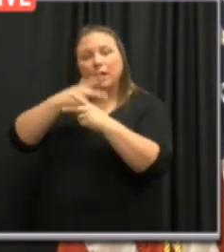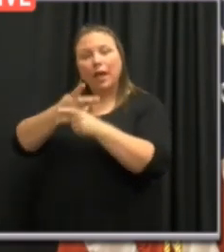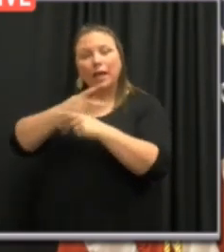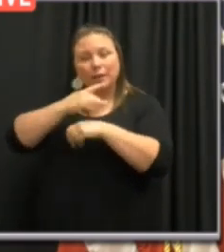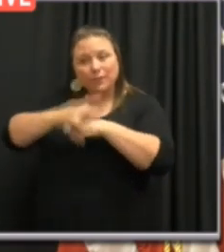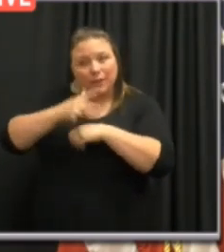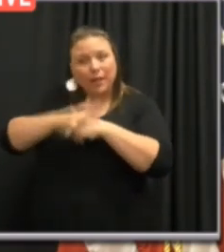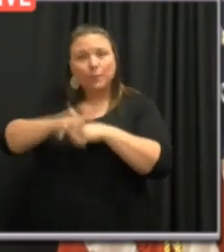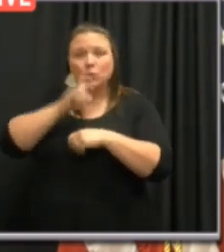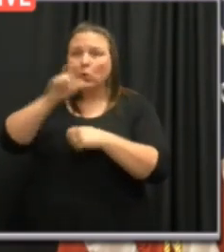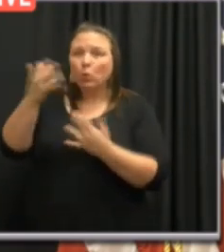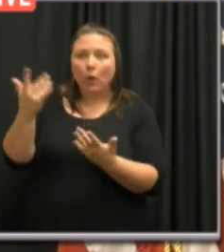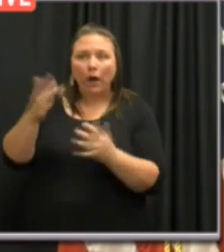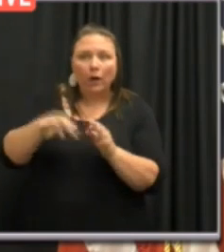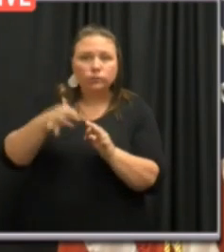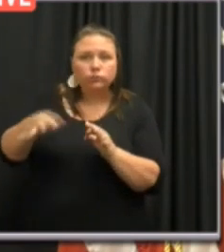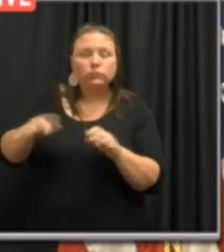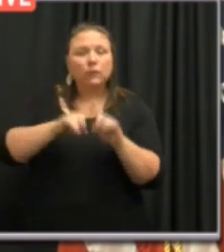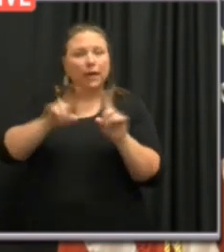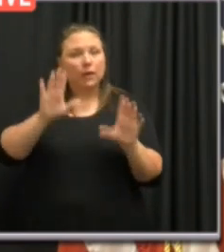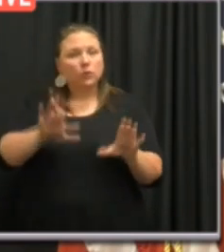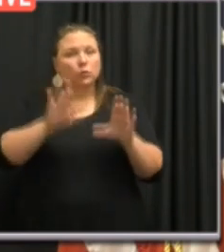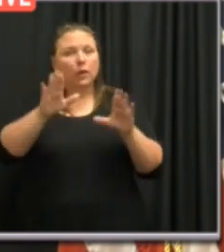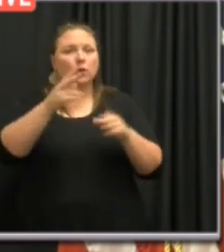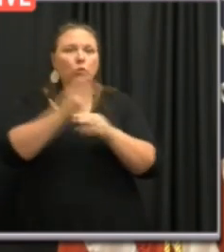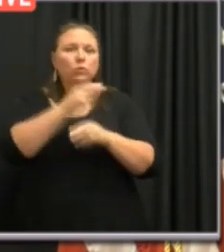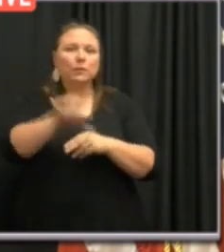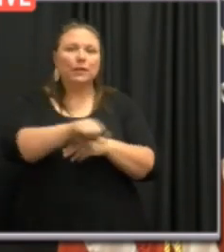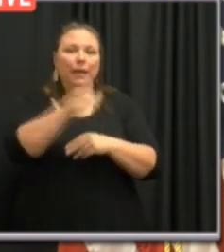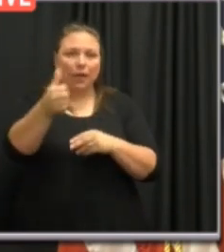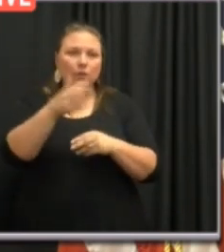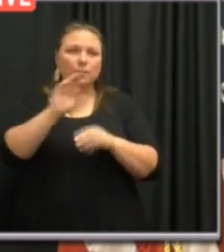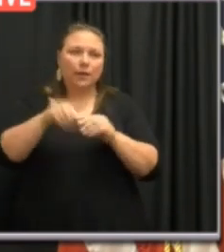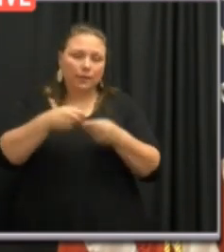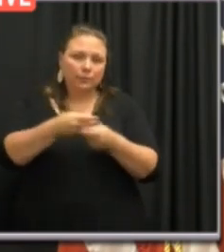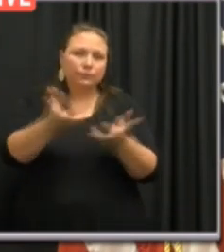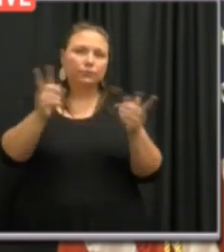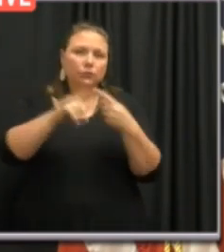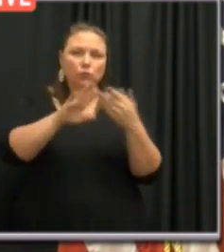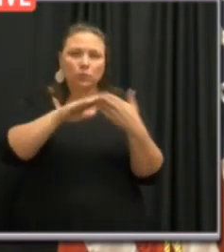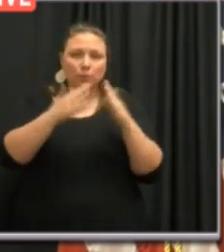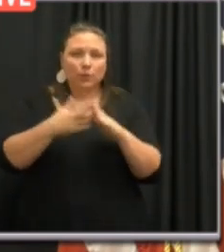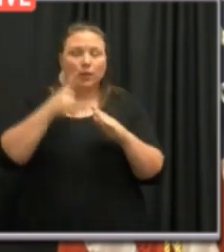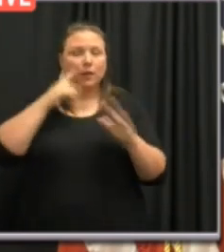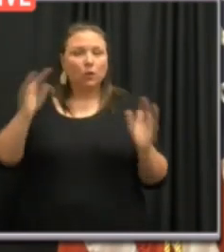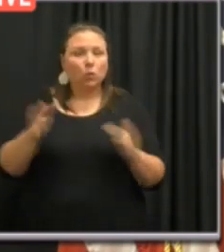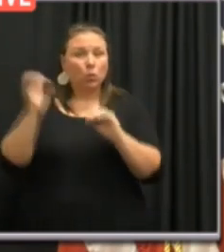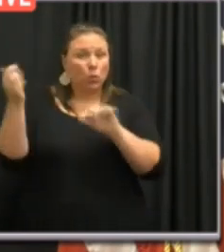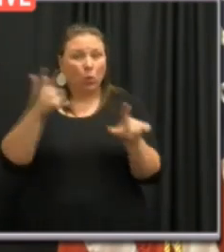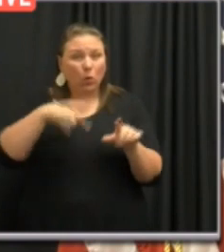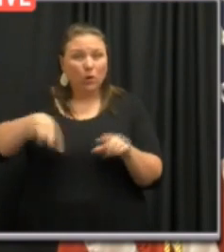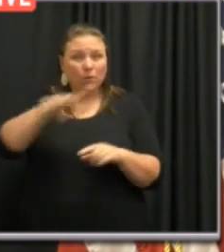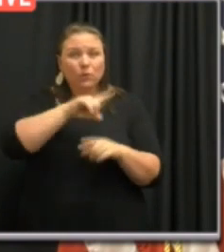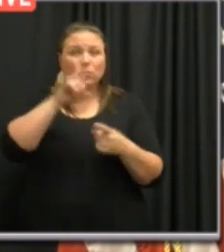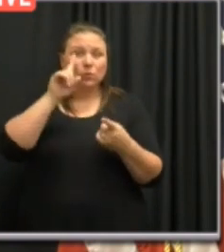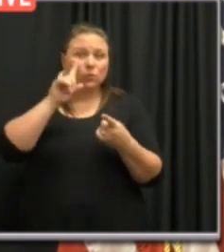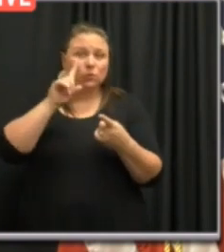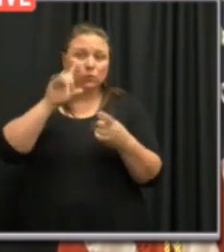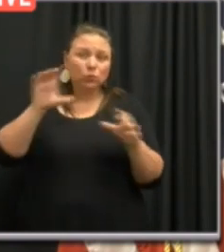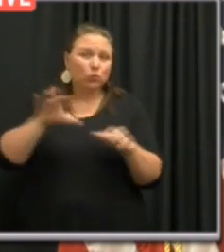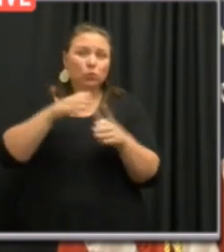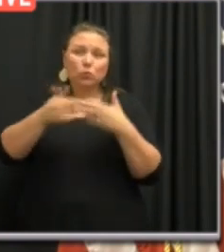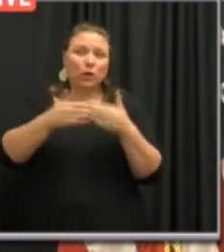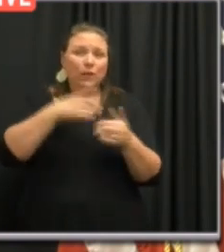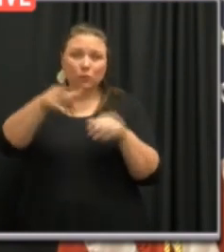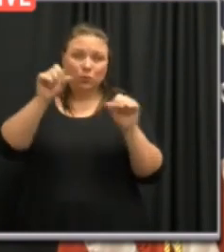these, but it's great to be able to supplement them to the community. And I would encourage everyone to do wherever